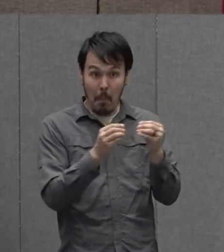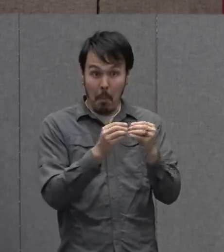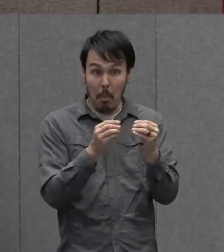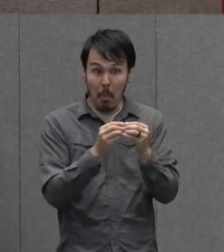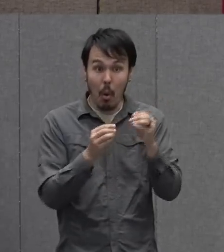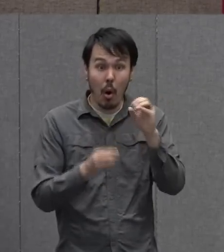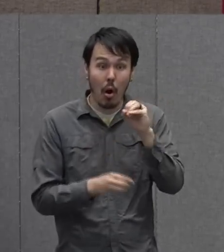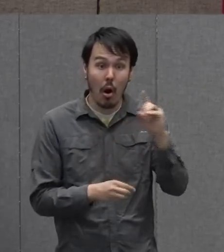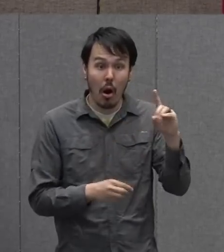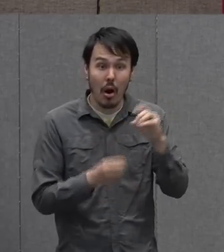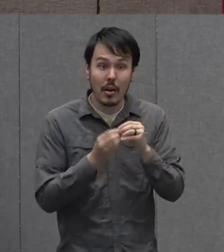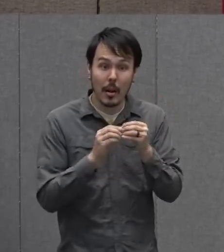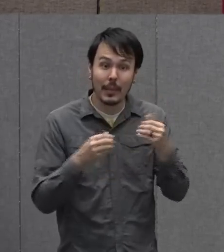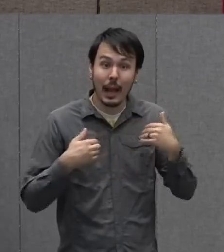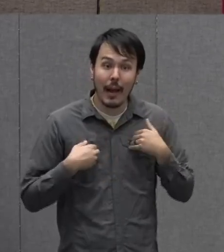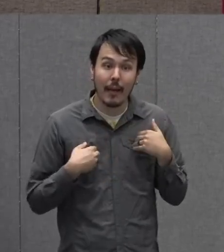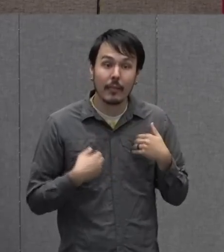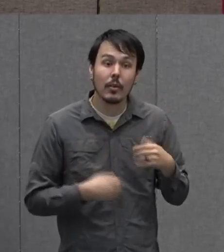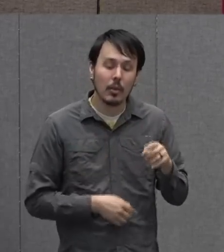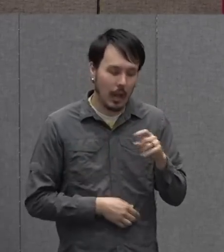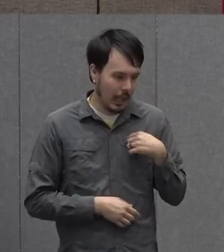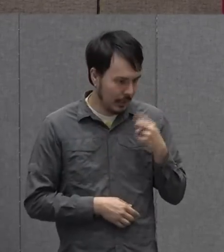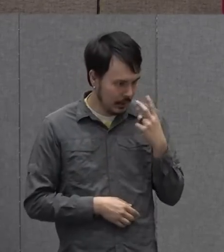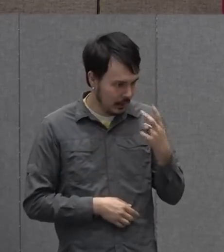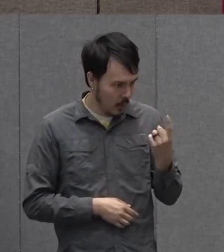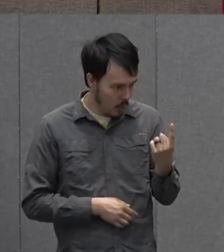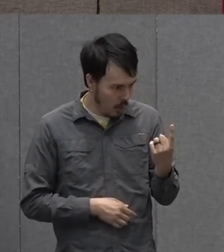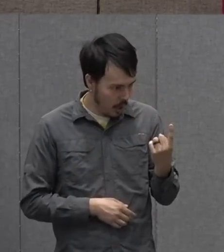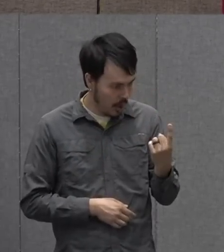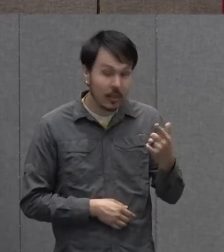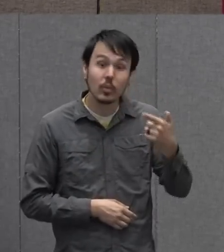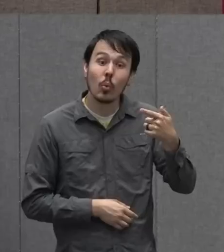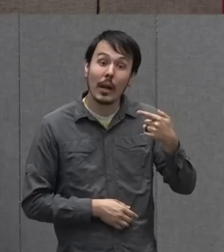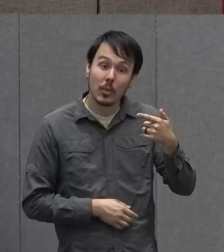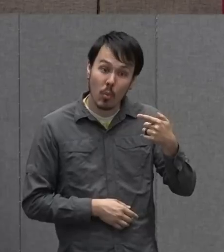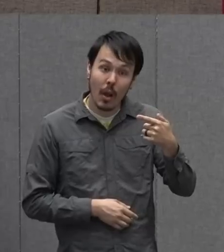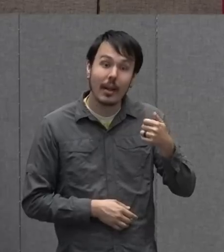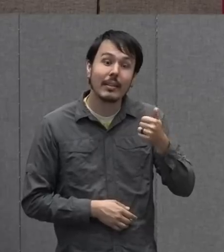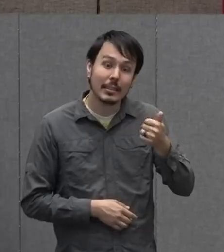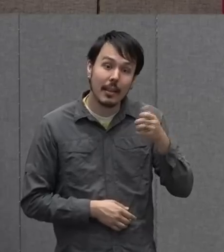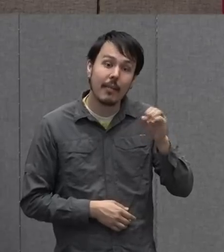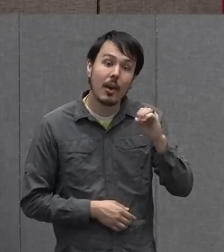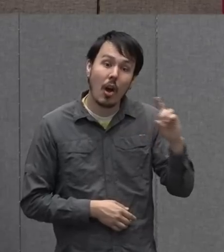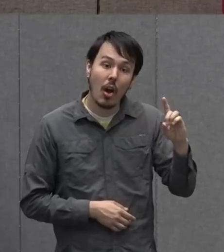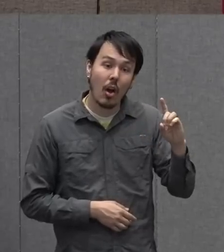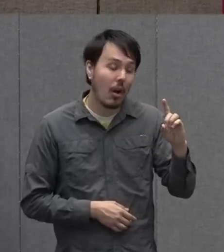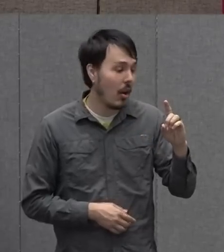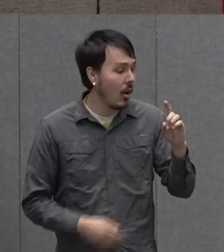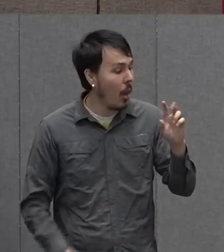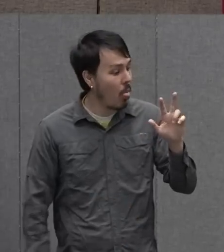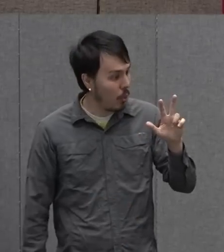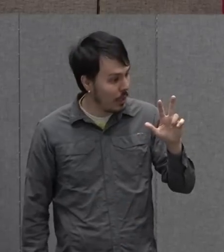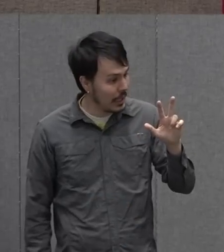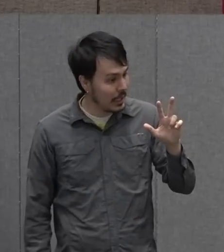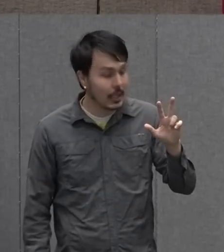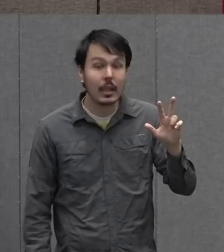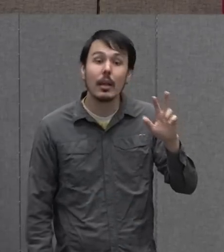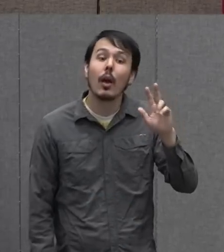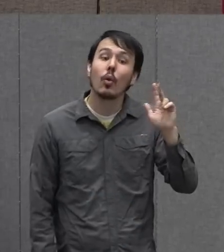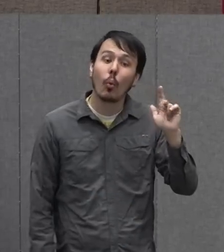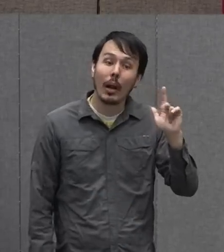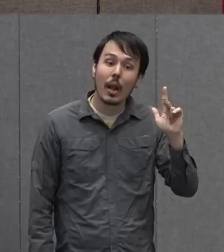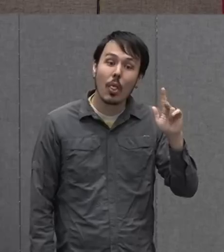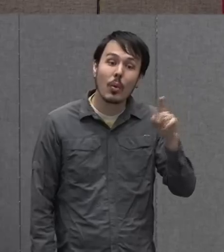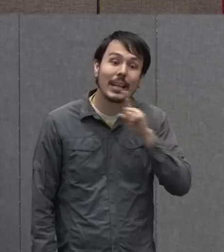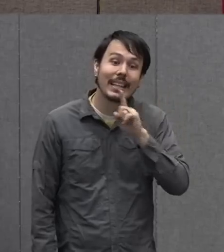calendar. 1. 21 is odd. 3. 23 is odd. There are